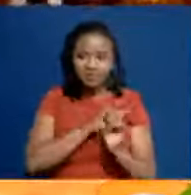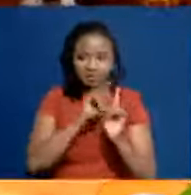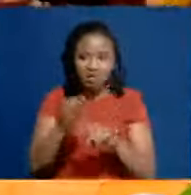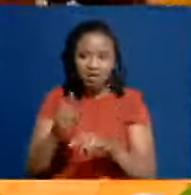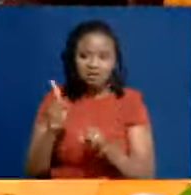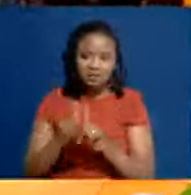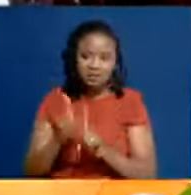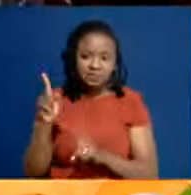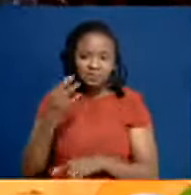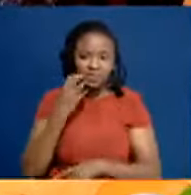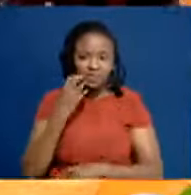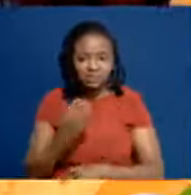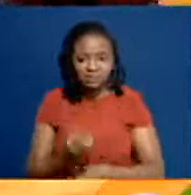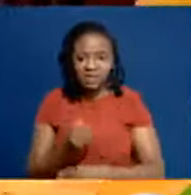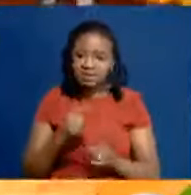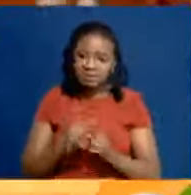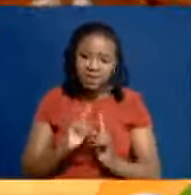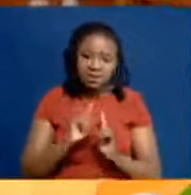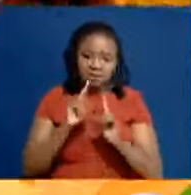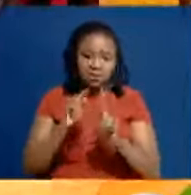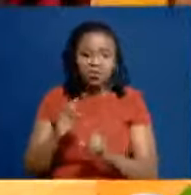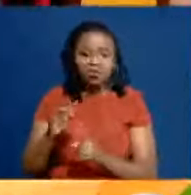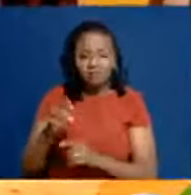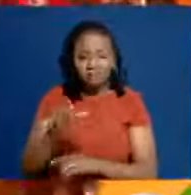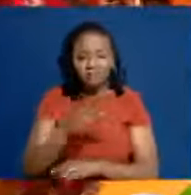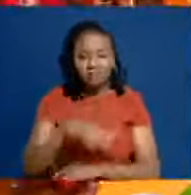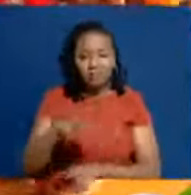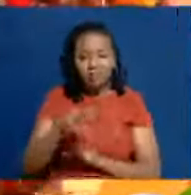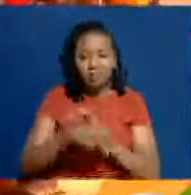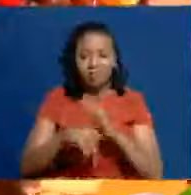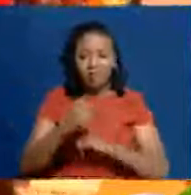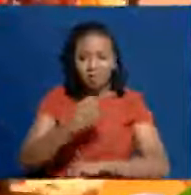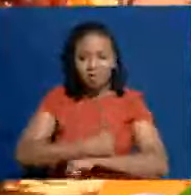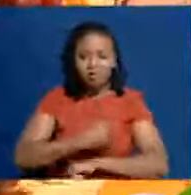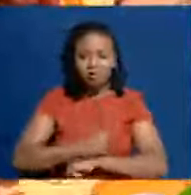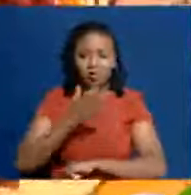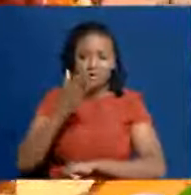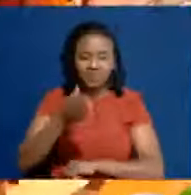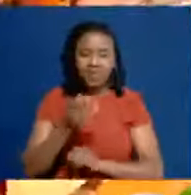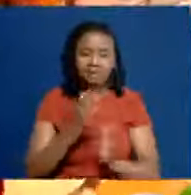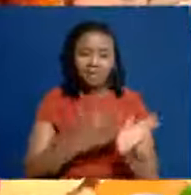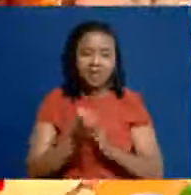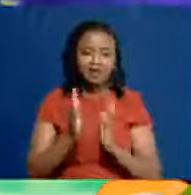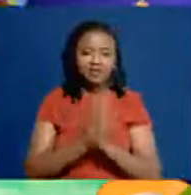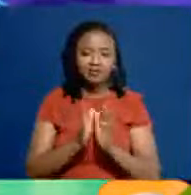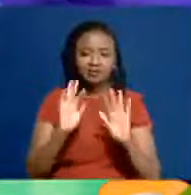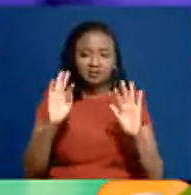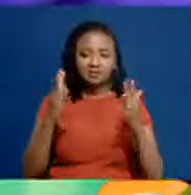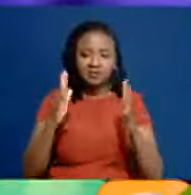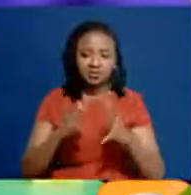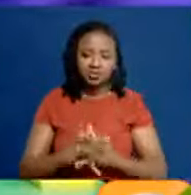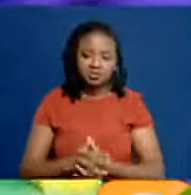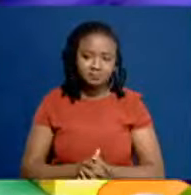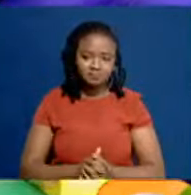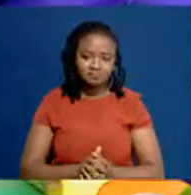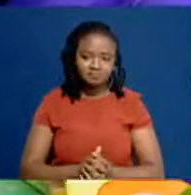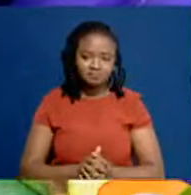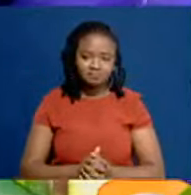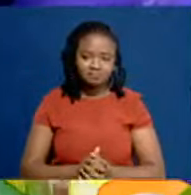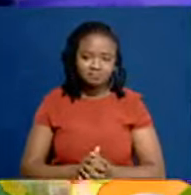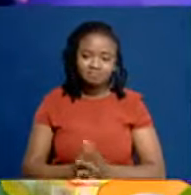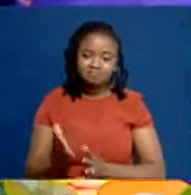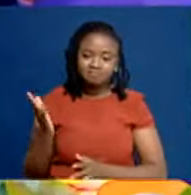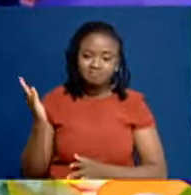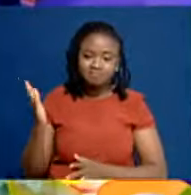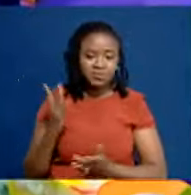shock, but marched to the Kamanzi Primary School, where the reception was held. The bride, who was